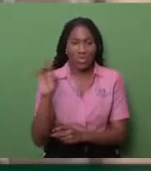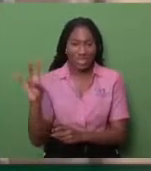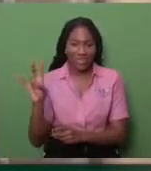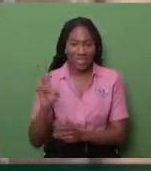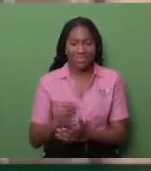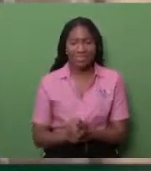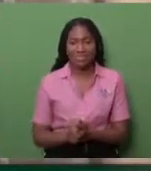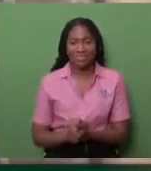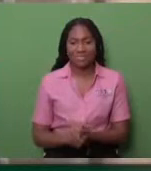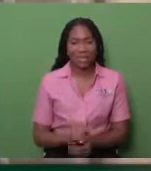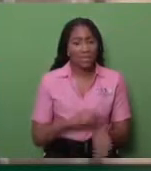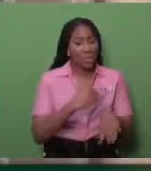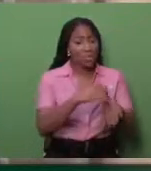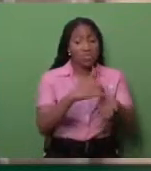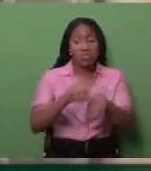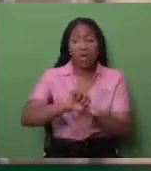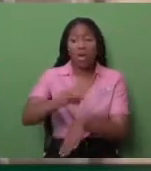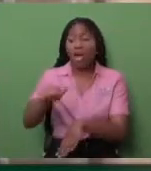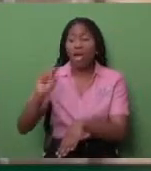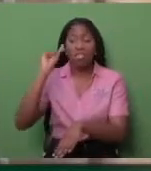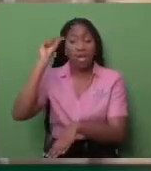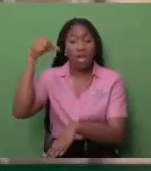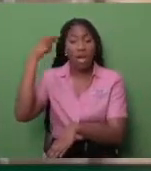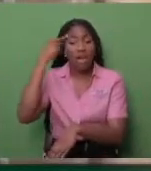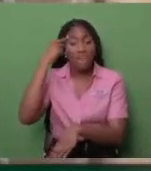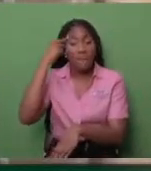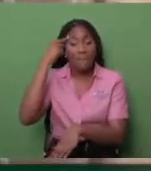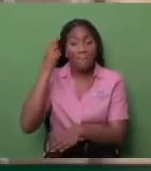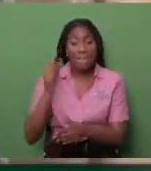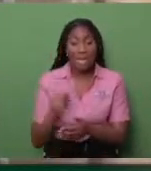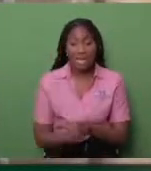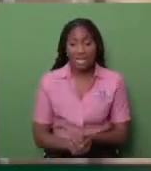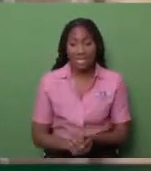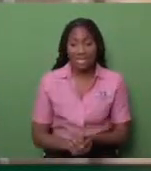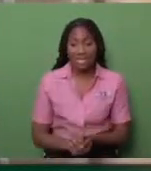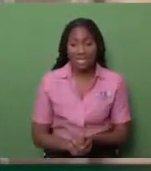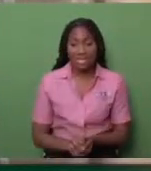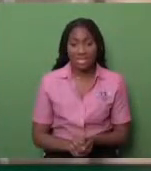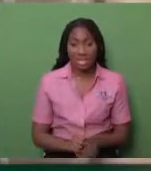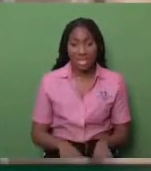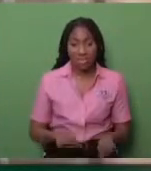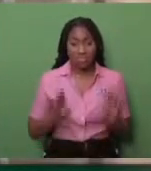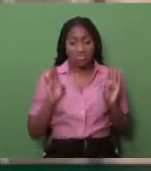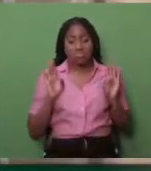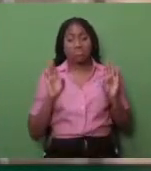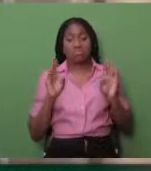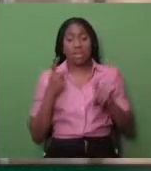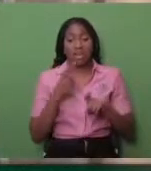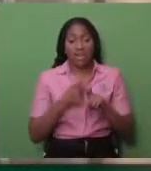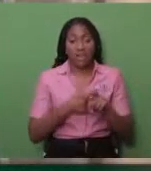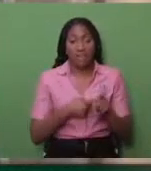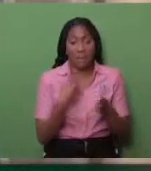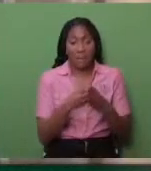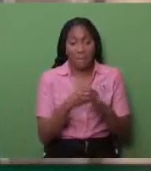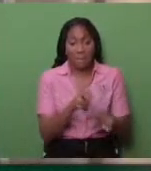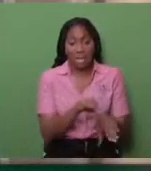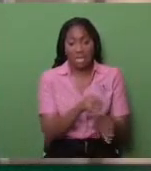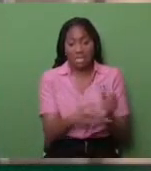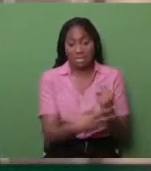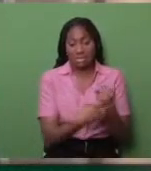other government has withdrawn from the HSF other than this long-eyed government. No other government. No other